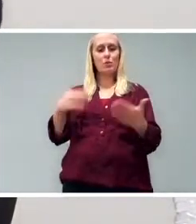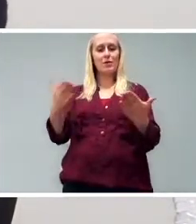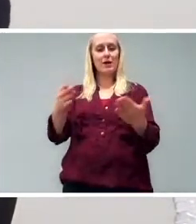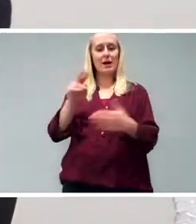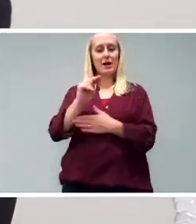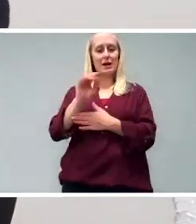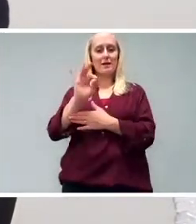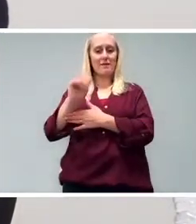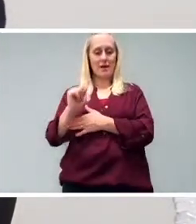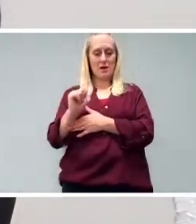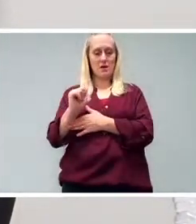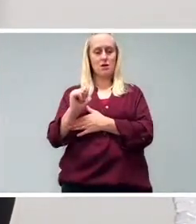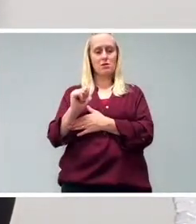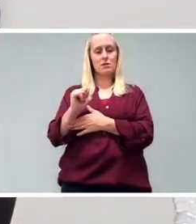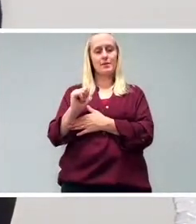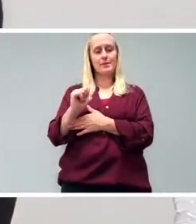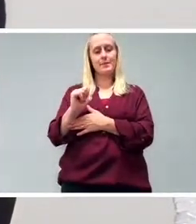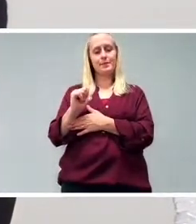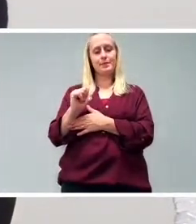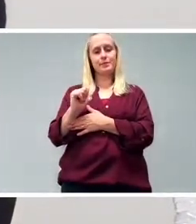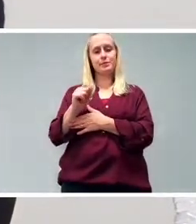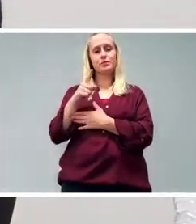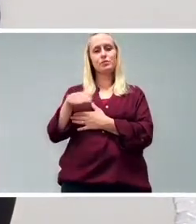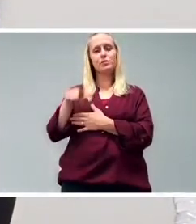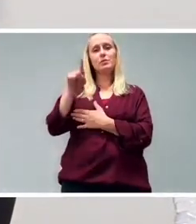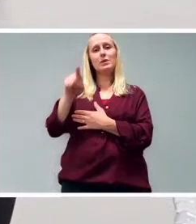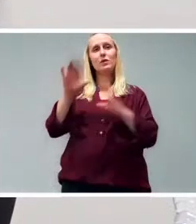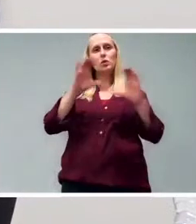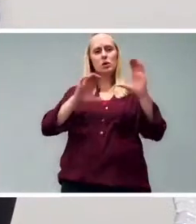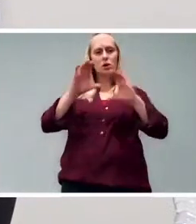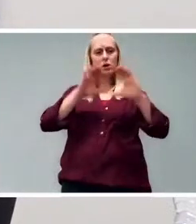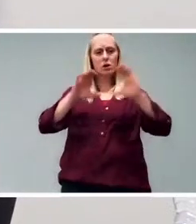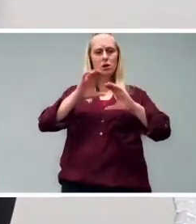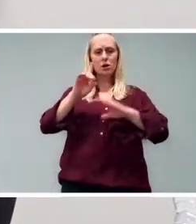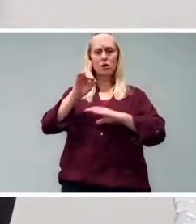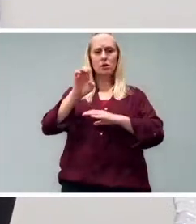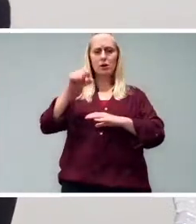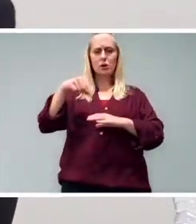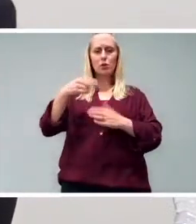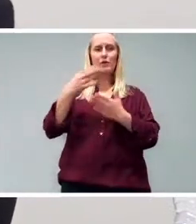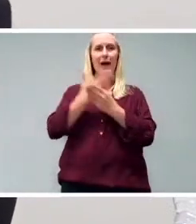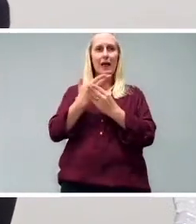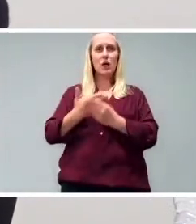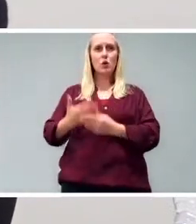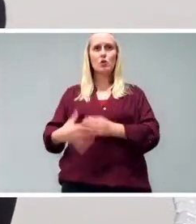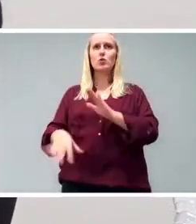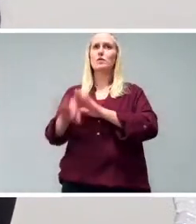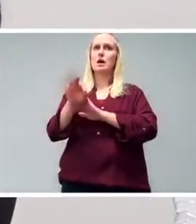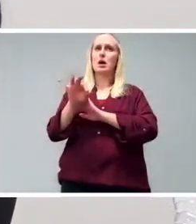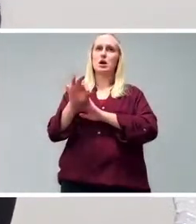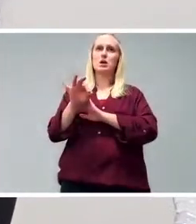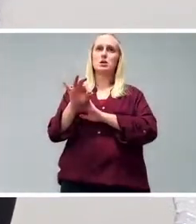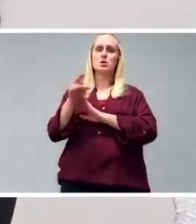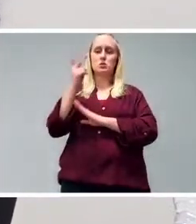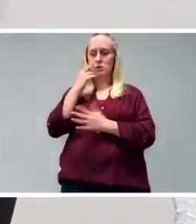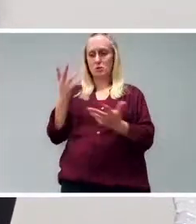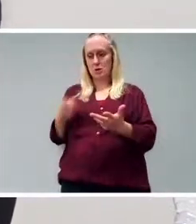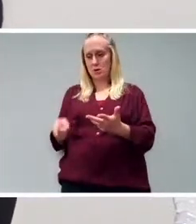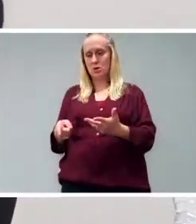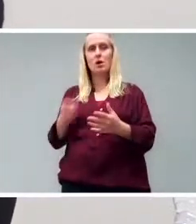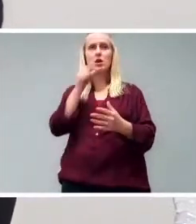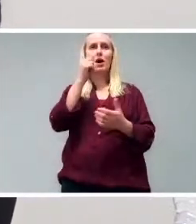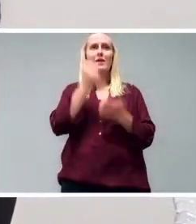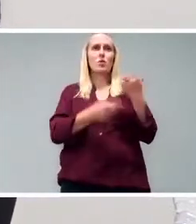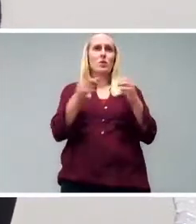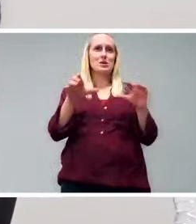and then you would have to do a search through DEQ files to find it. and see what it says, and not everyone would do that. So this